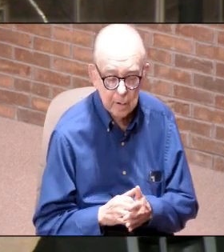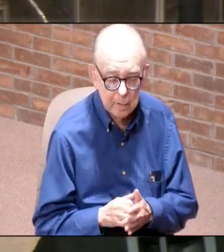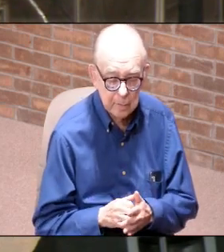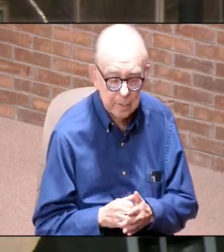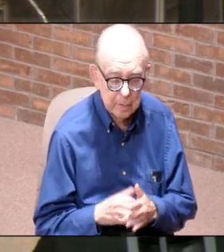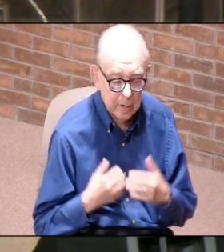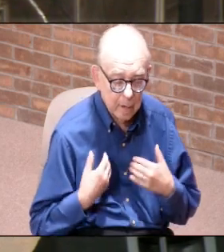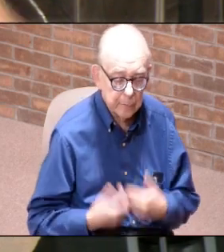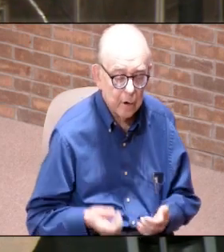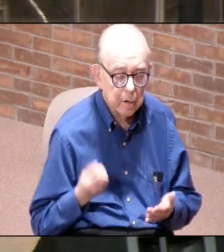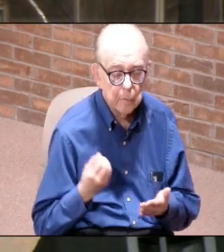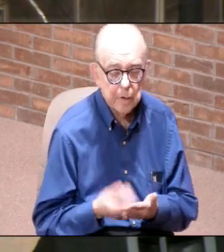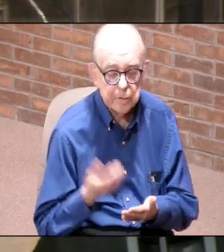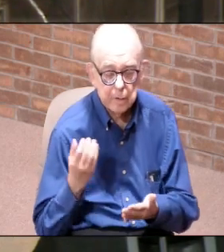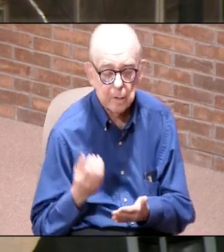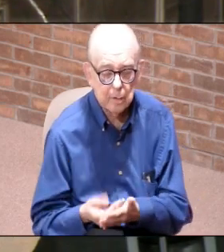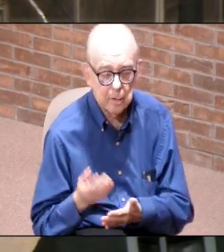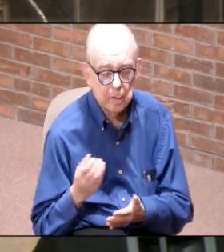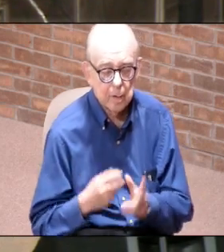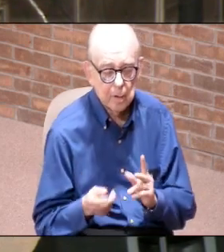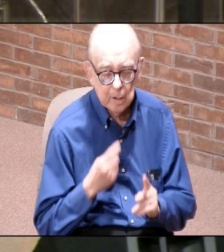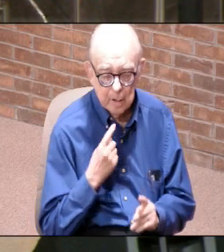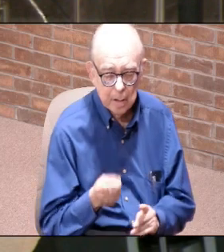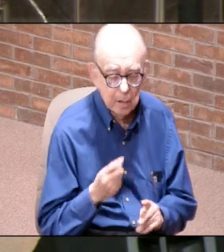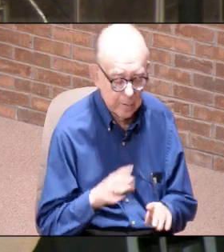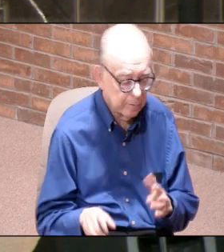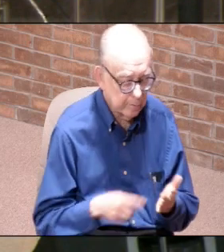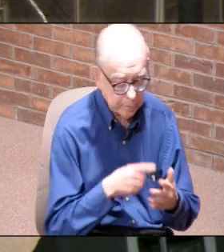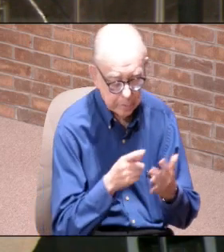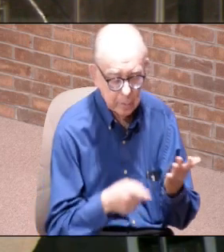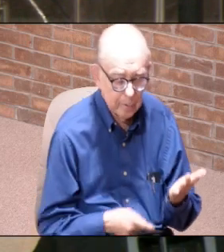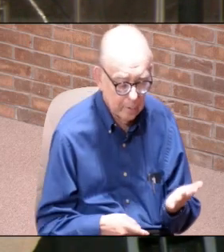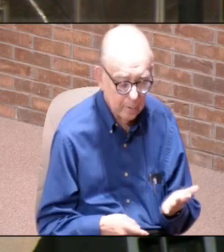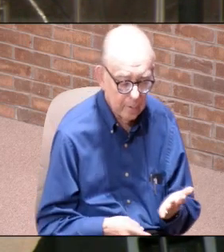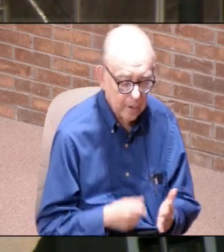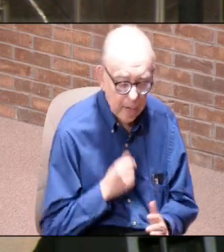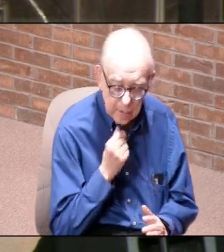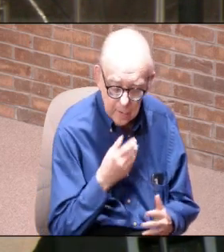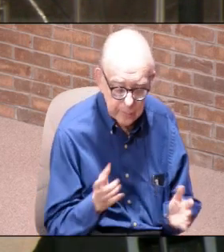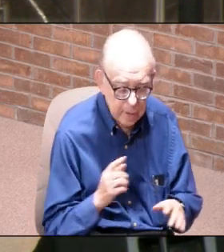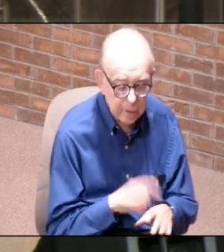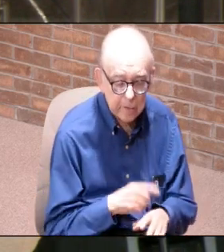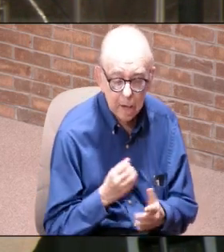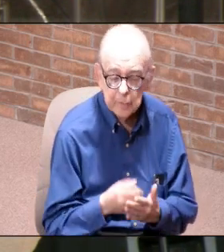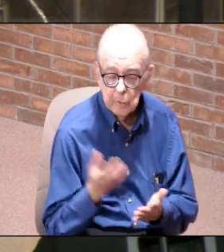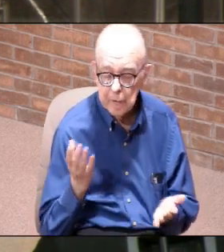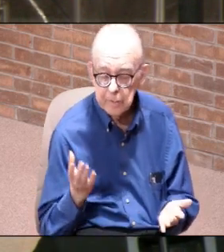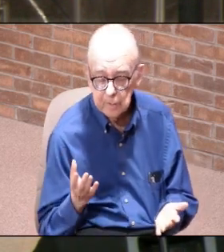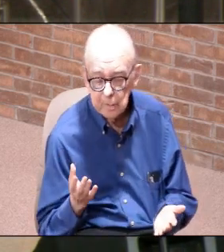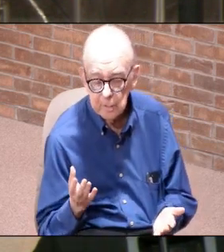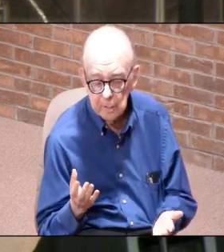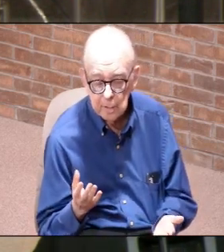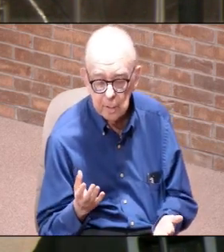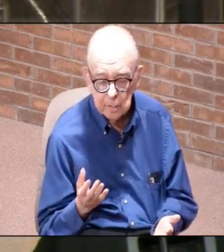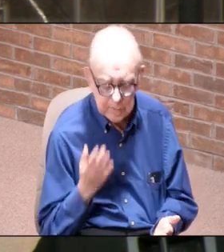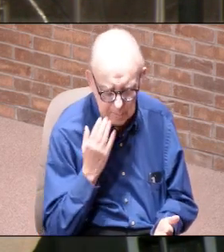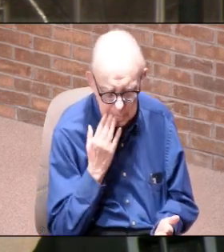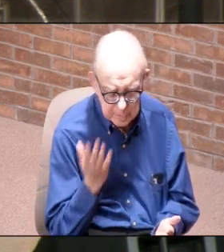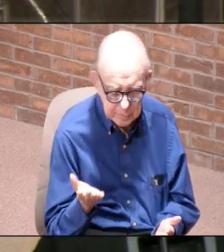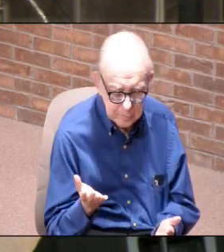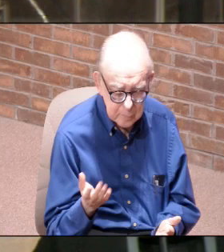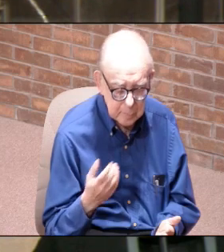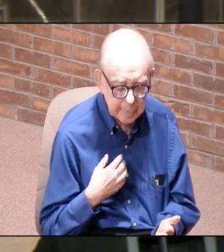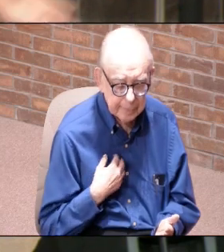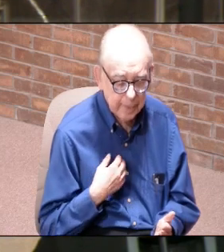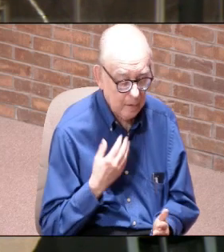I'm tired of wasting. You know, people say, well, let's do this or let's do that. I don't have a lot of time to waste. You know,